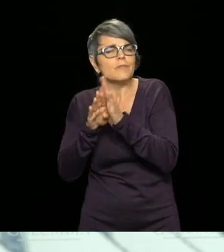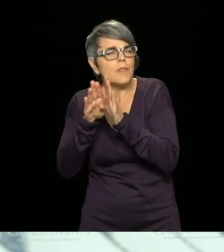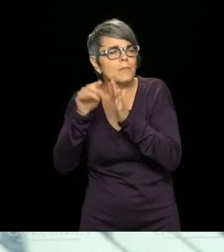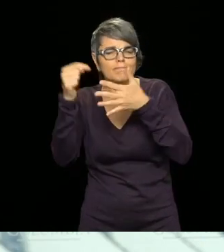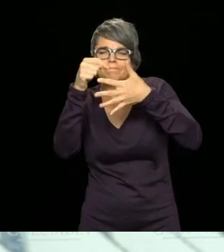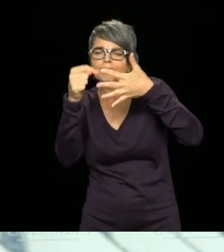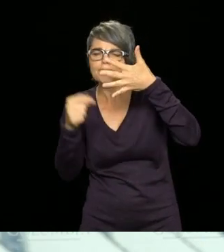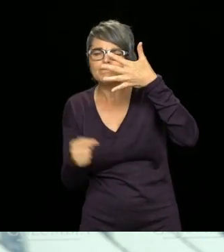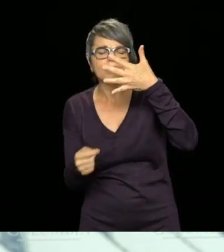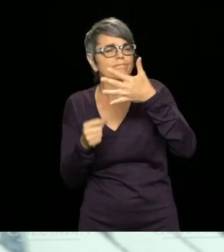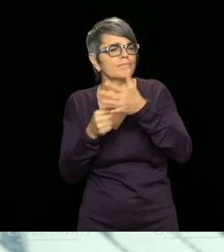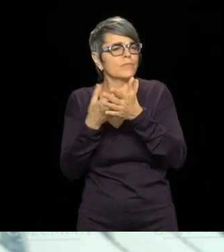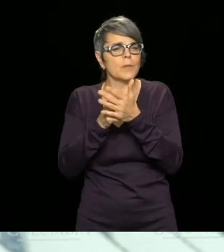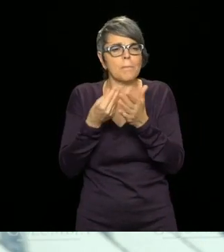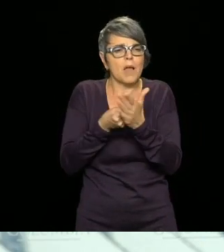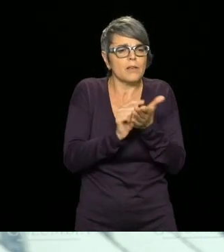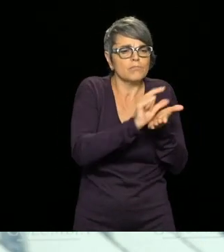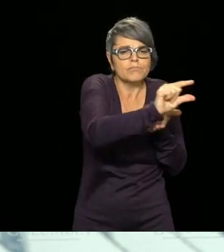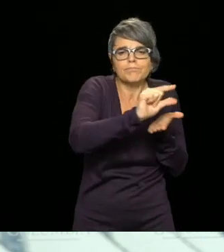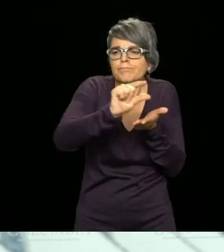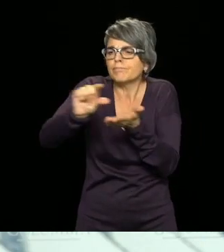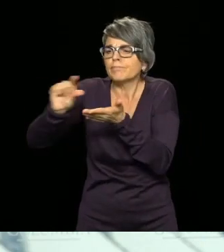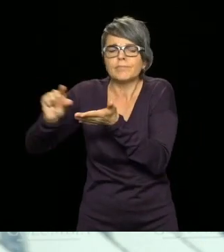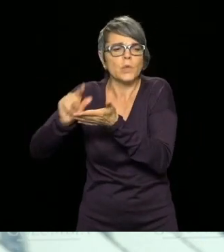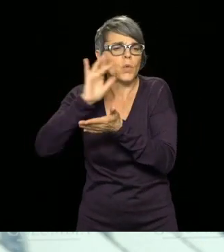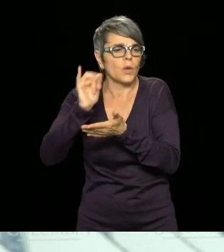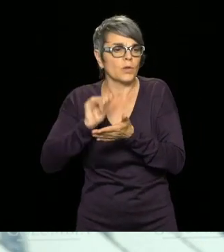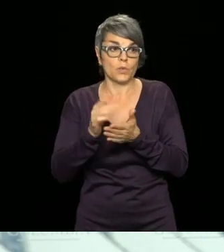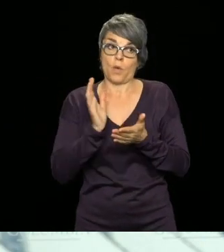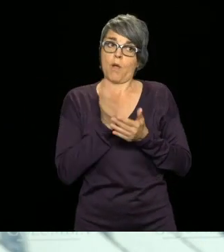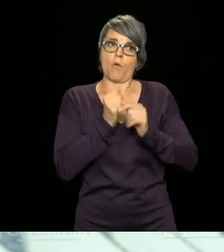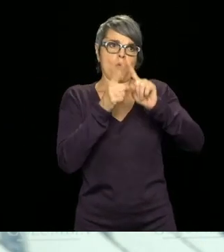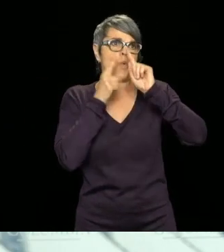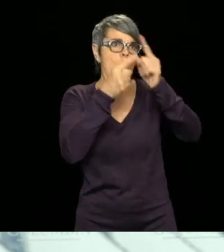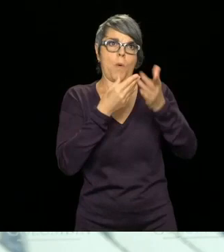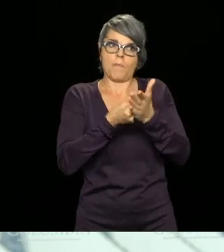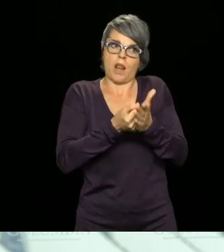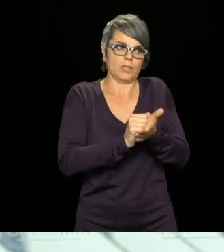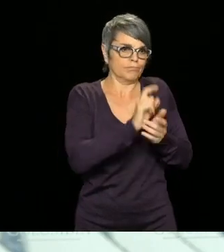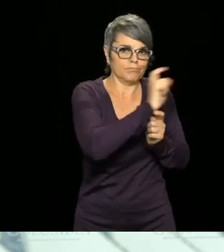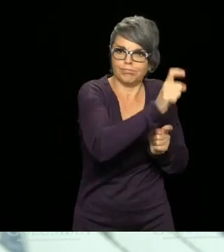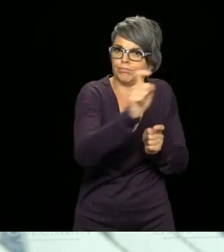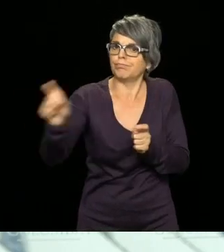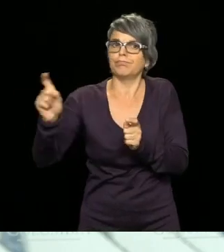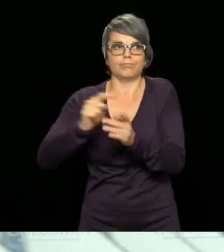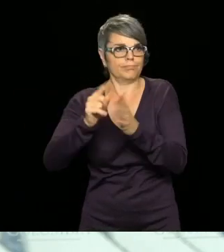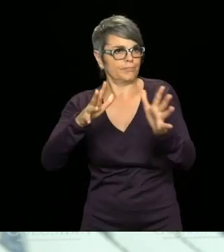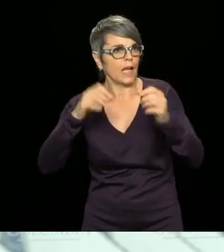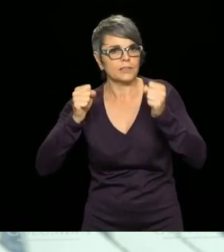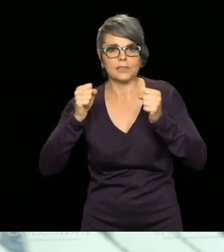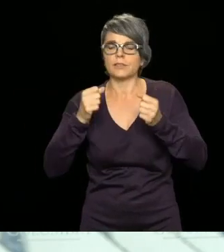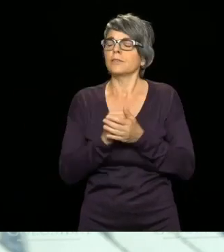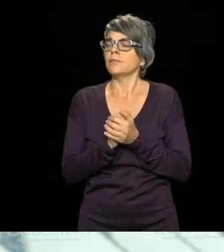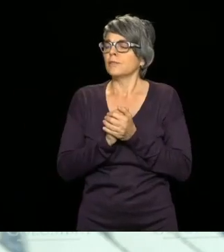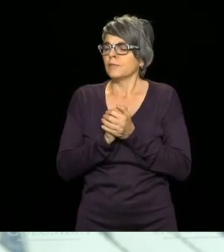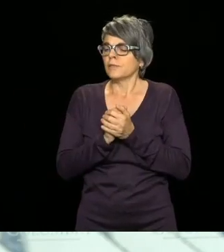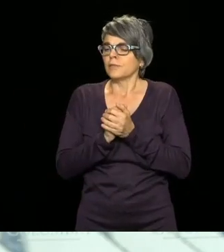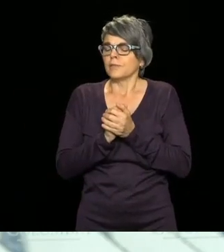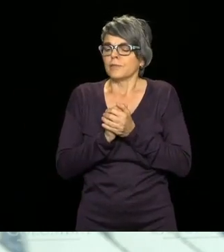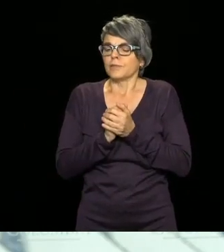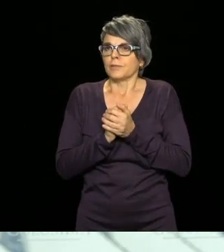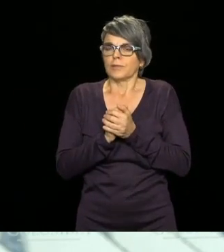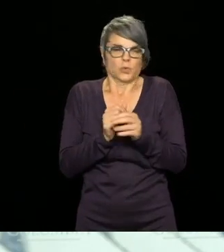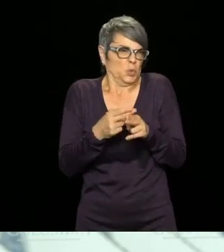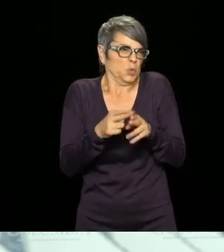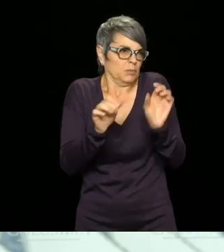money flowing as quickly as possible. What will happen is that once the criteria are in